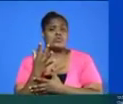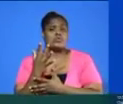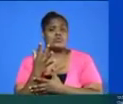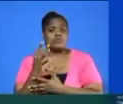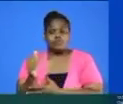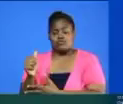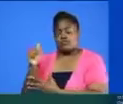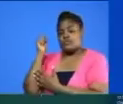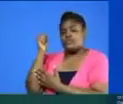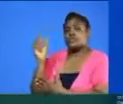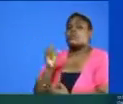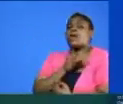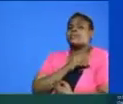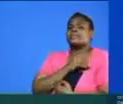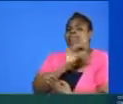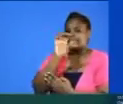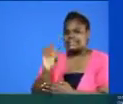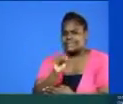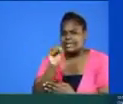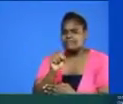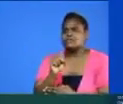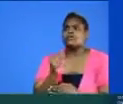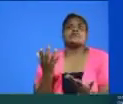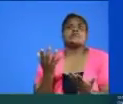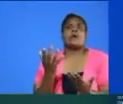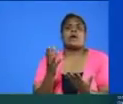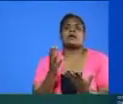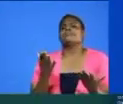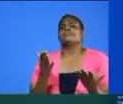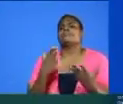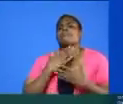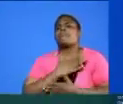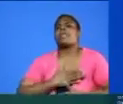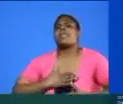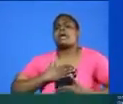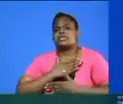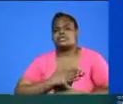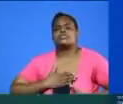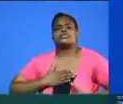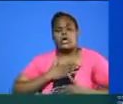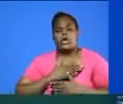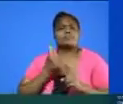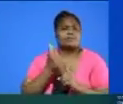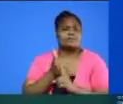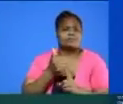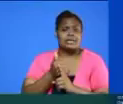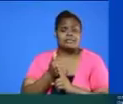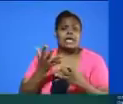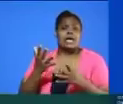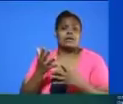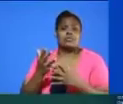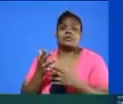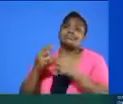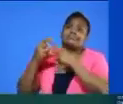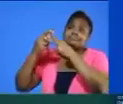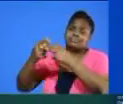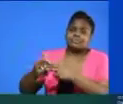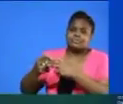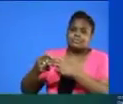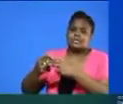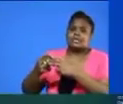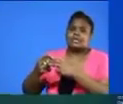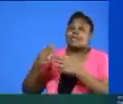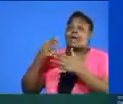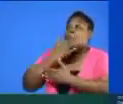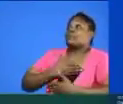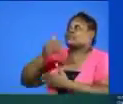Sabbath, from doing thy pleasure on my holy day, and call the Sabbath a delight, the holy